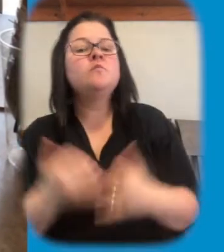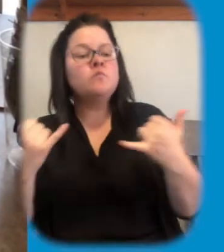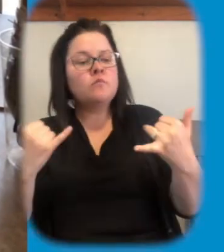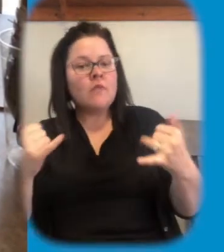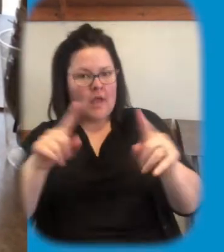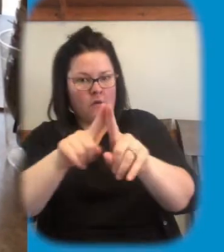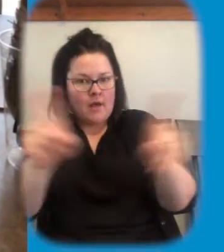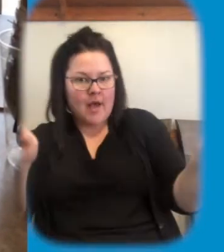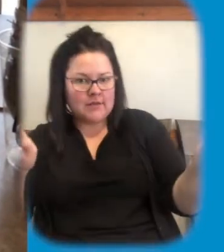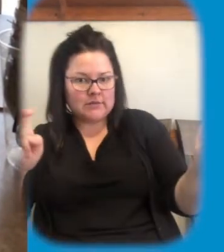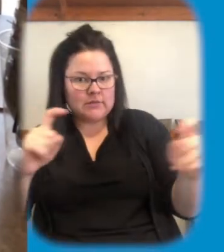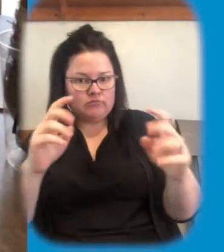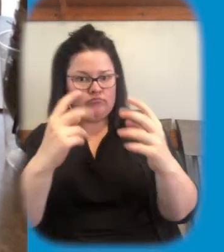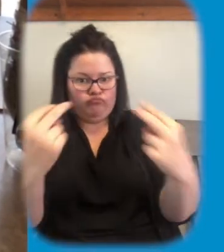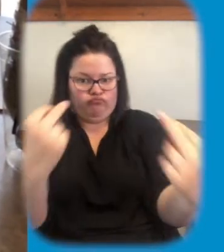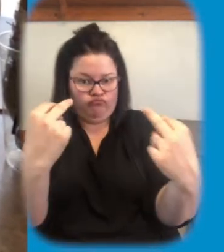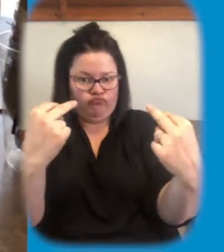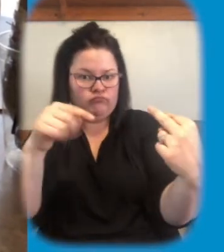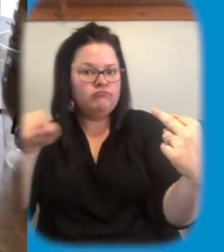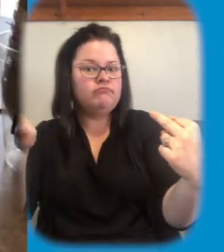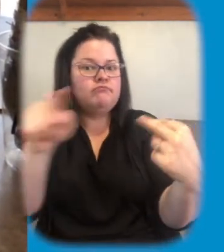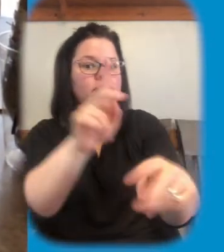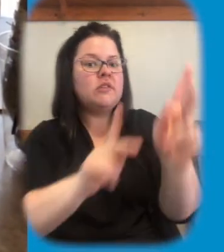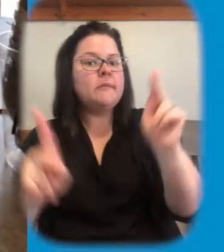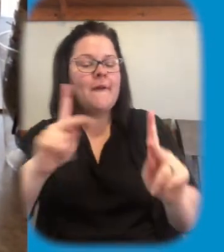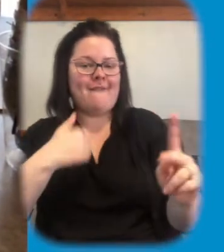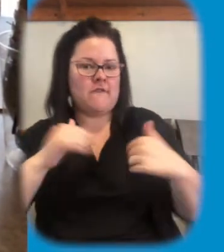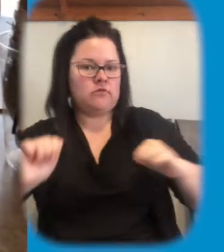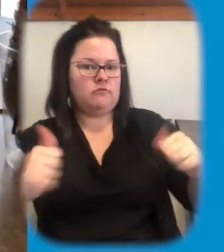What's their challenge? Tell us.